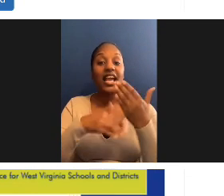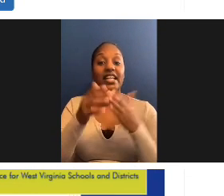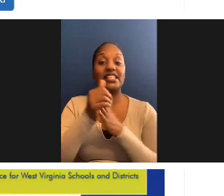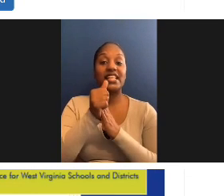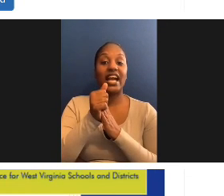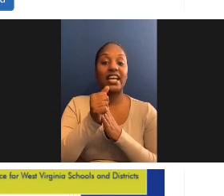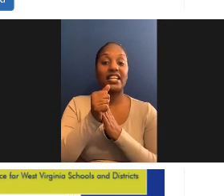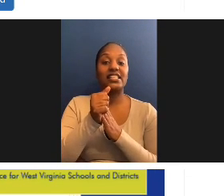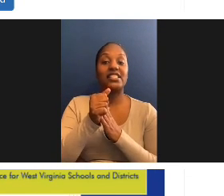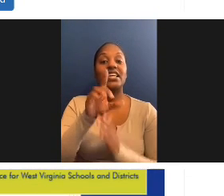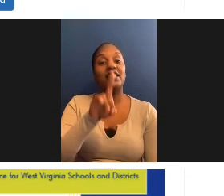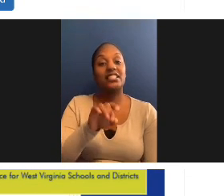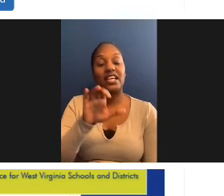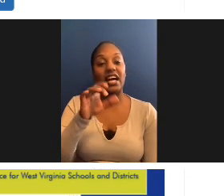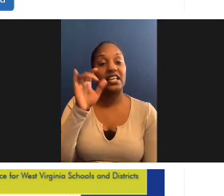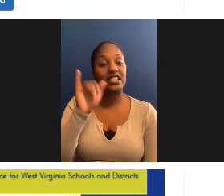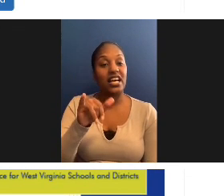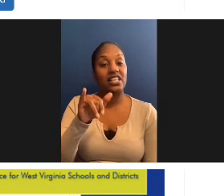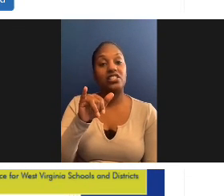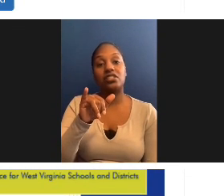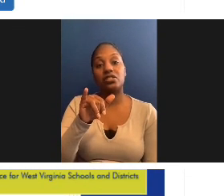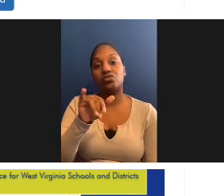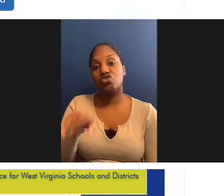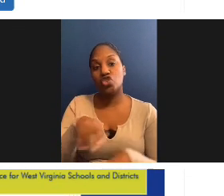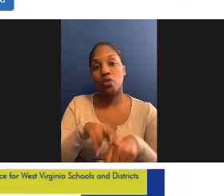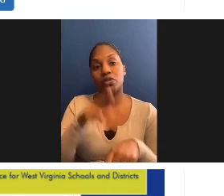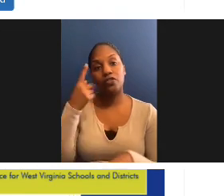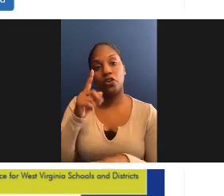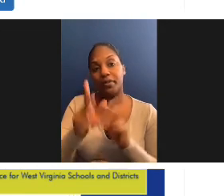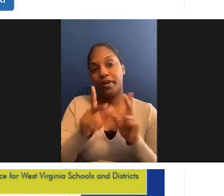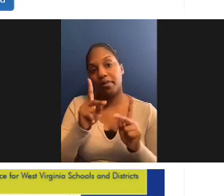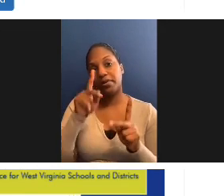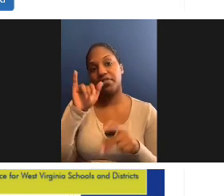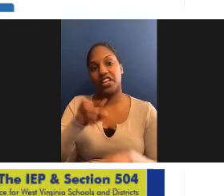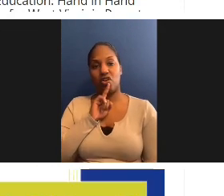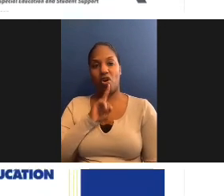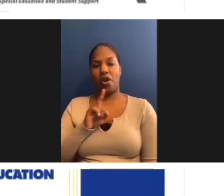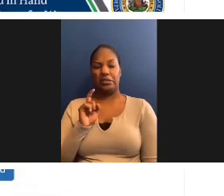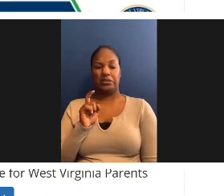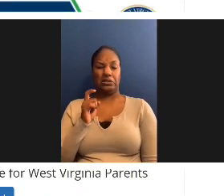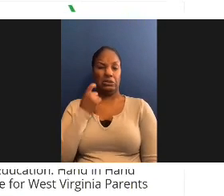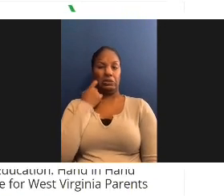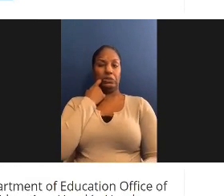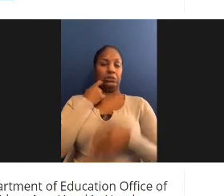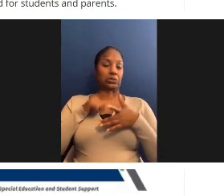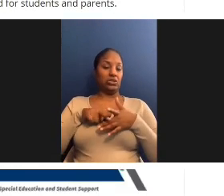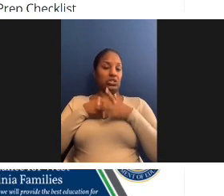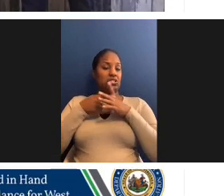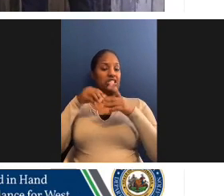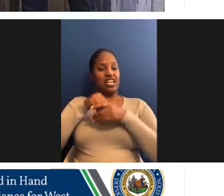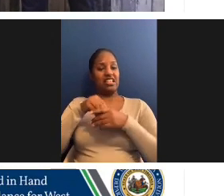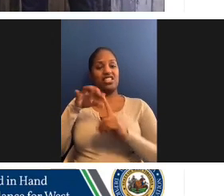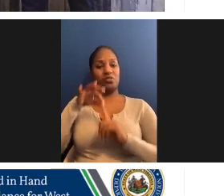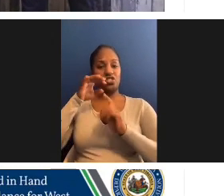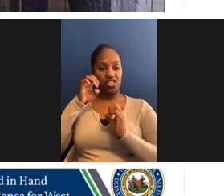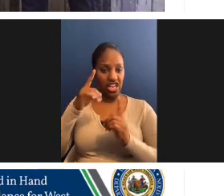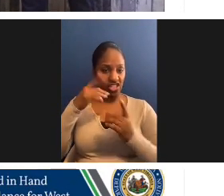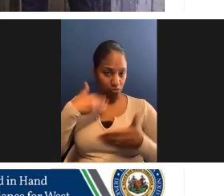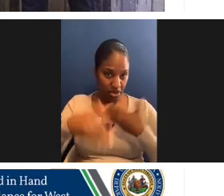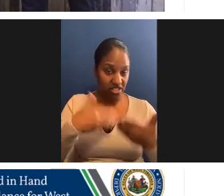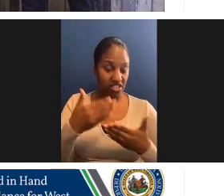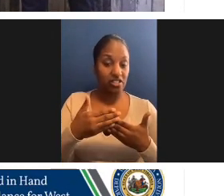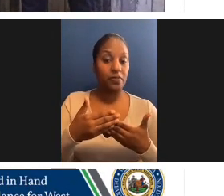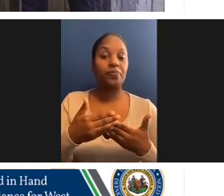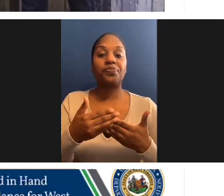families that is normally for those folks who are just beginning in the special education process. Here's a